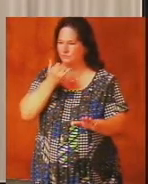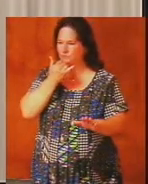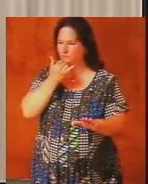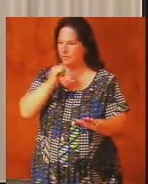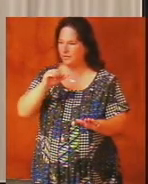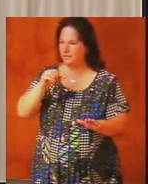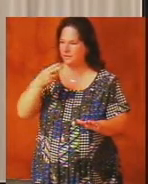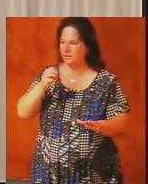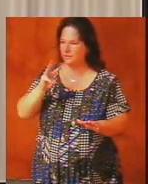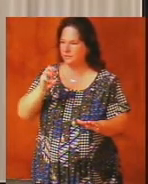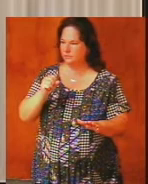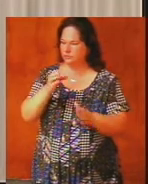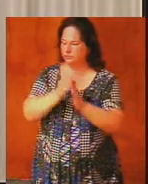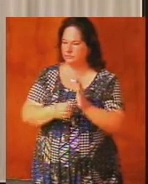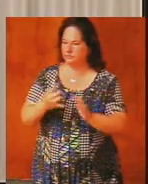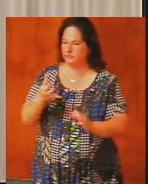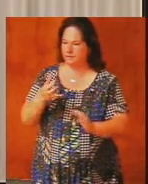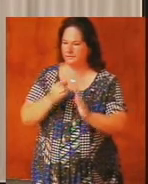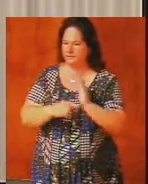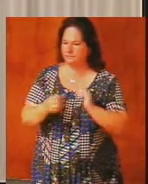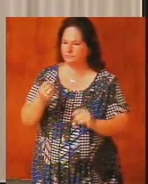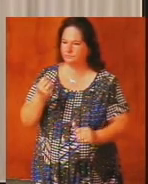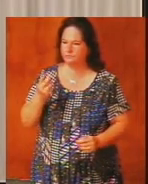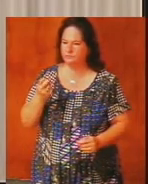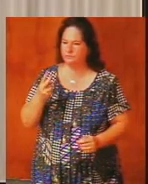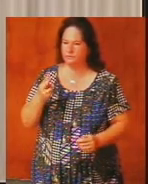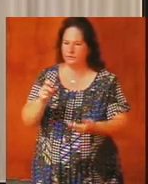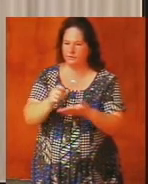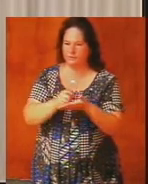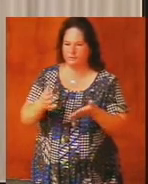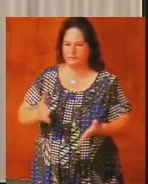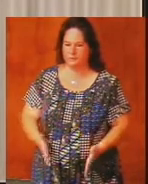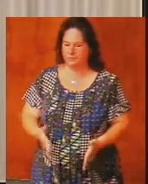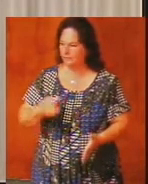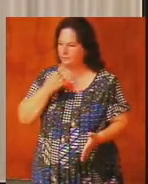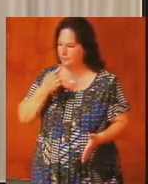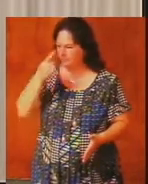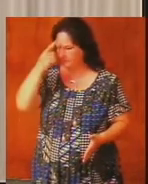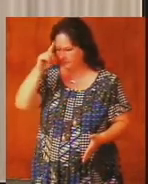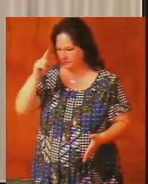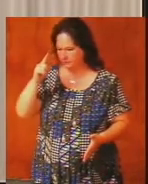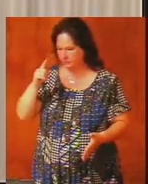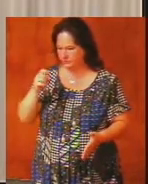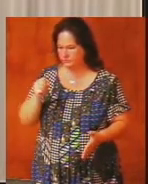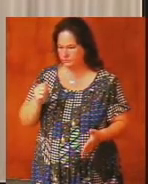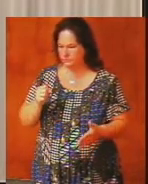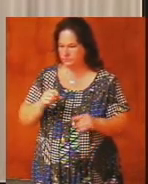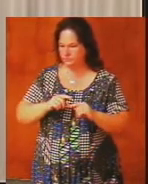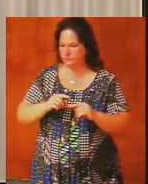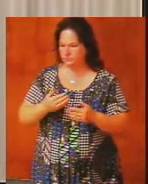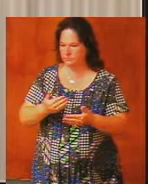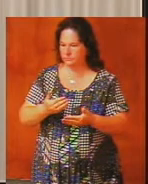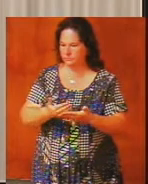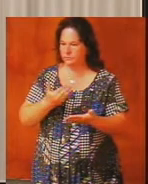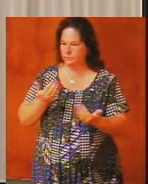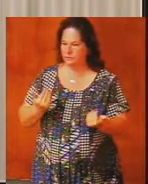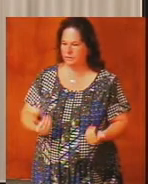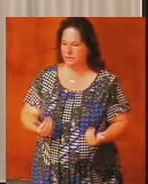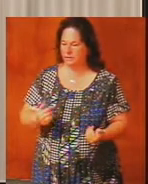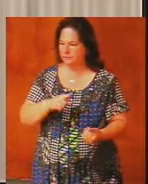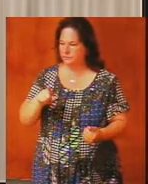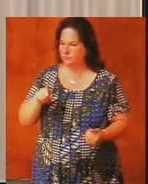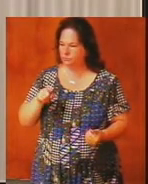Hebrews chapter 5, verse 12, the writer says, for though by this time you ought to